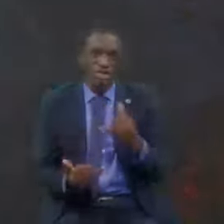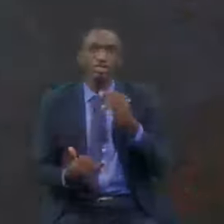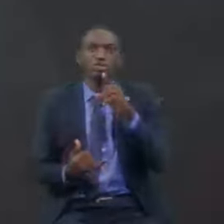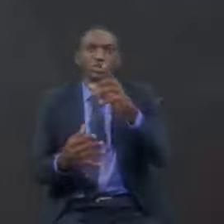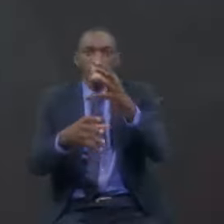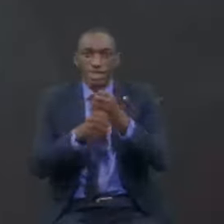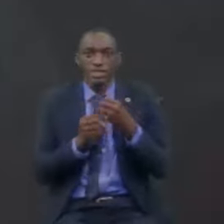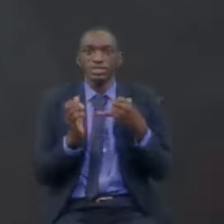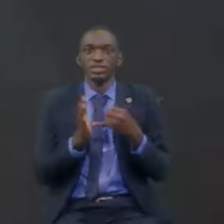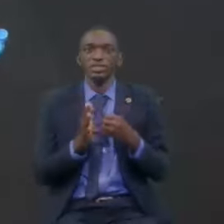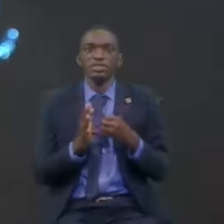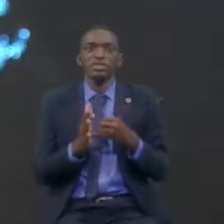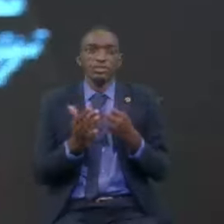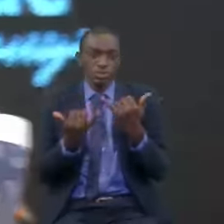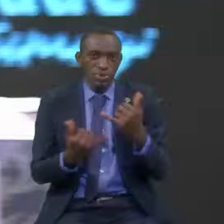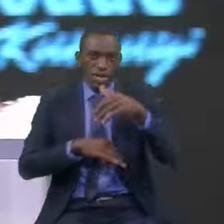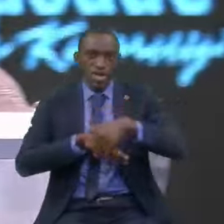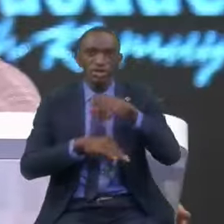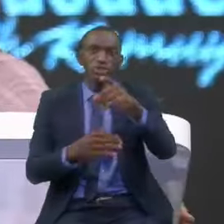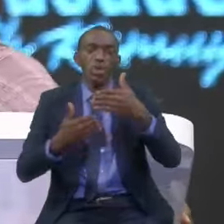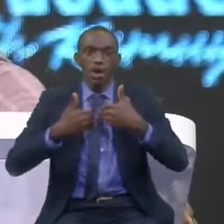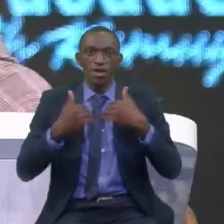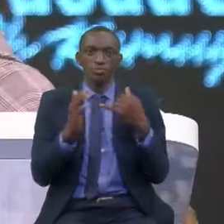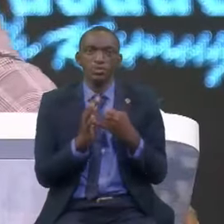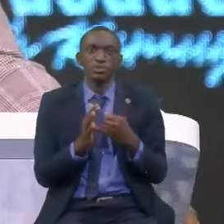Tonight, you have it. I will